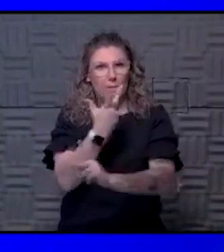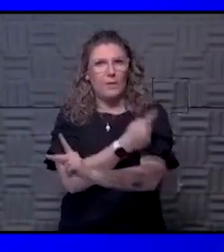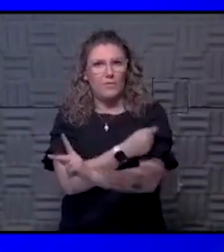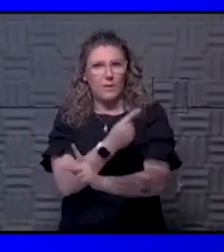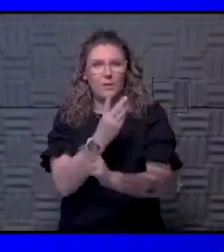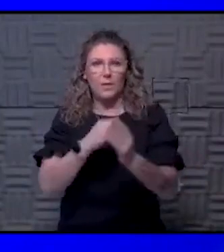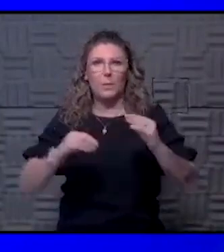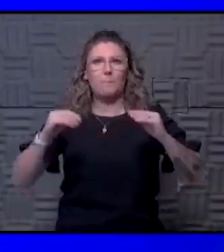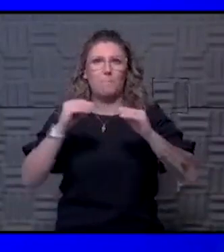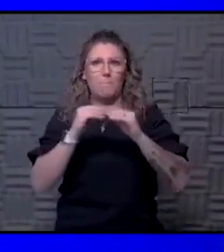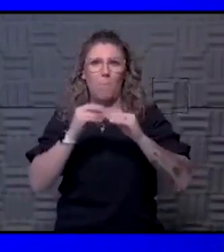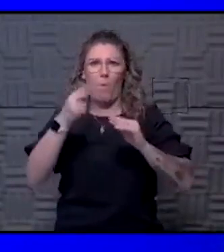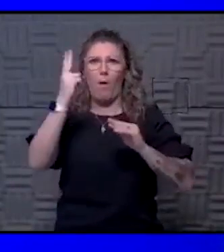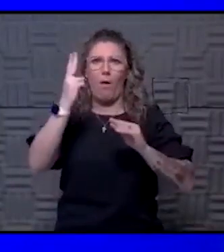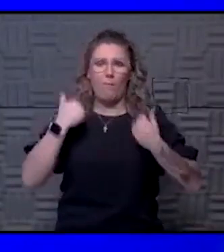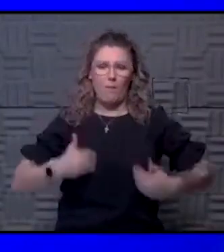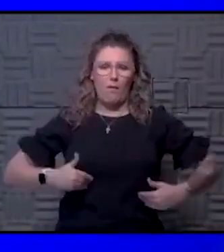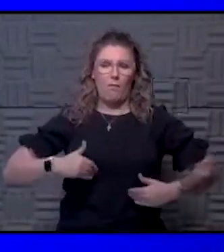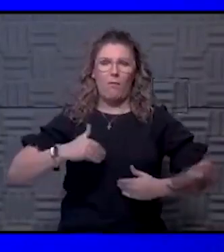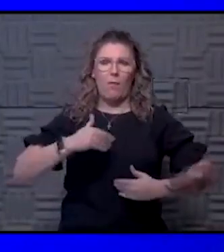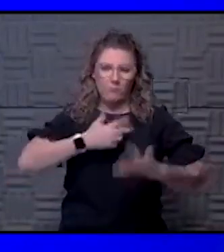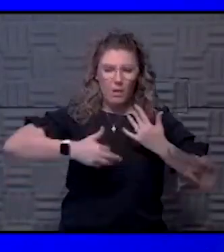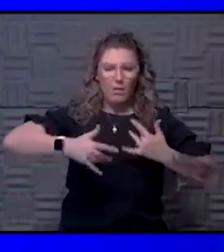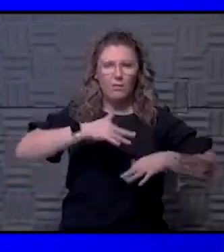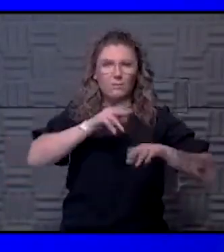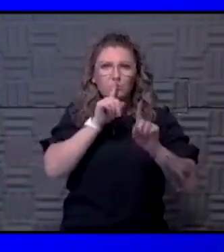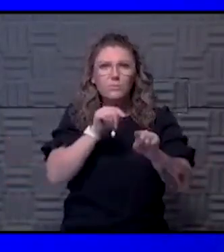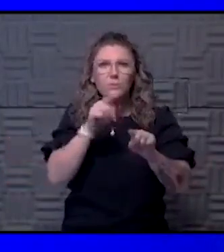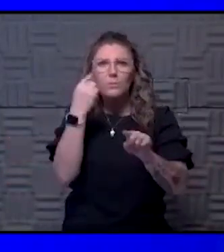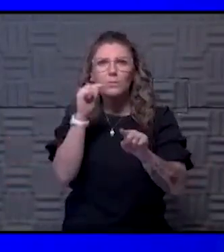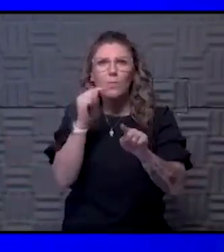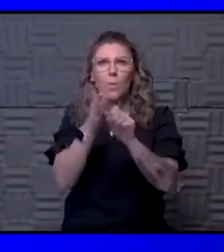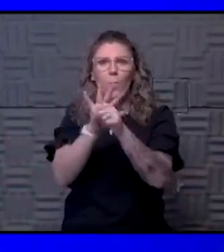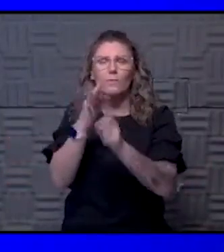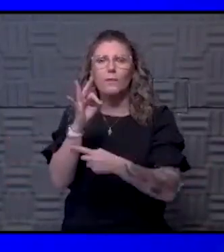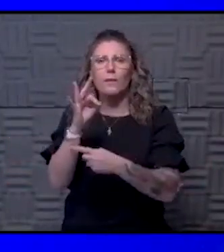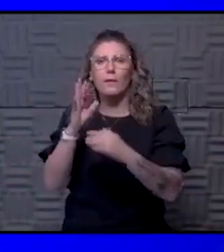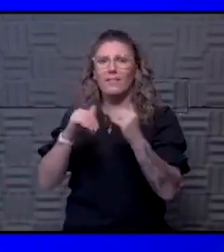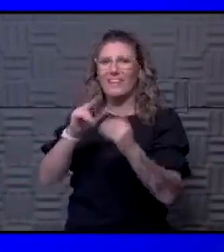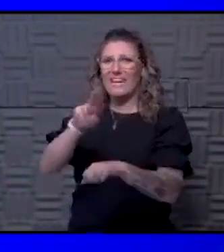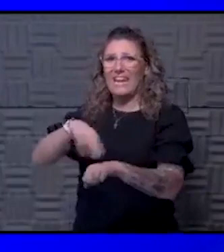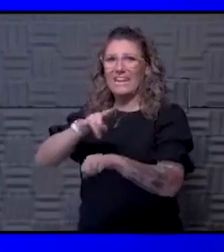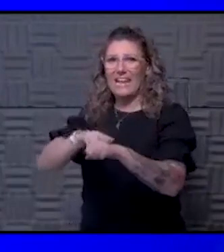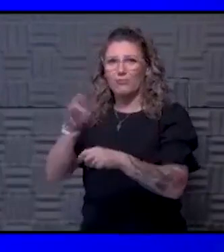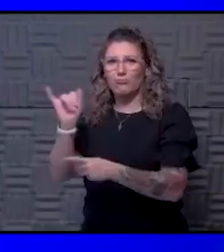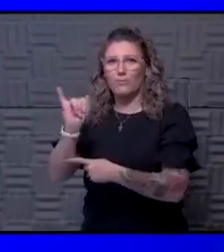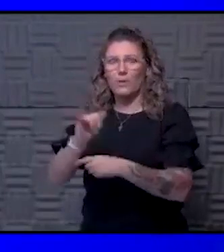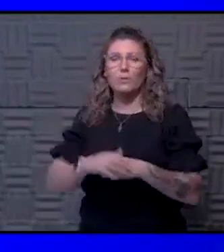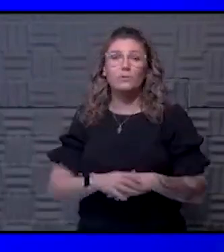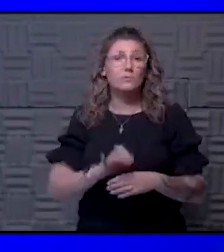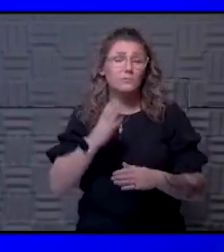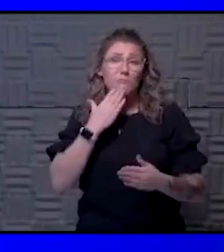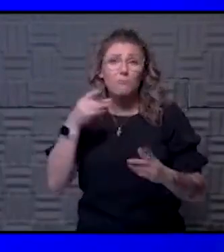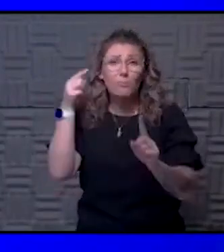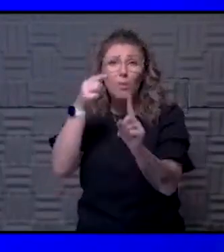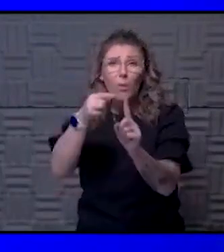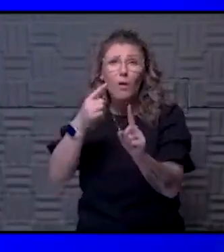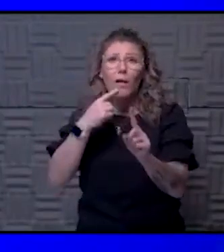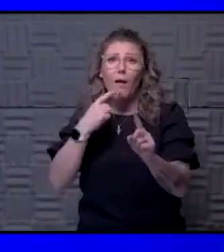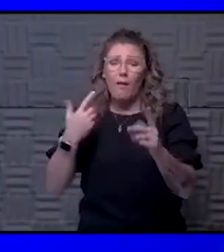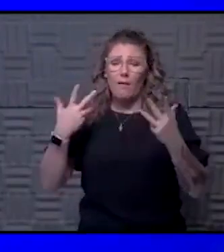more robust immune response to COVID-19 than those natural infections. That's a good point about I